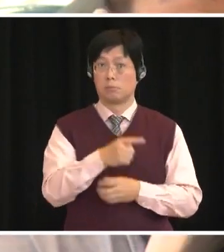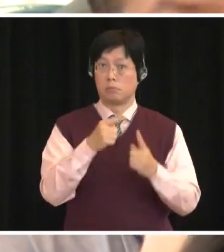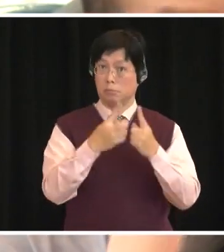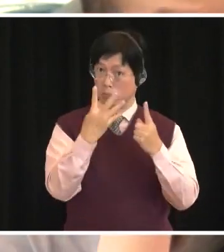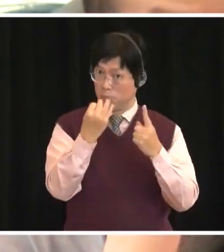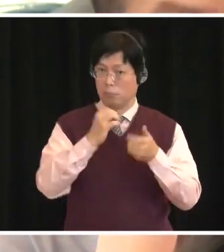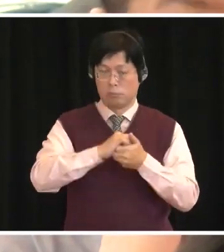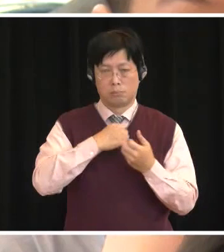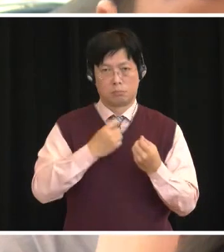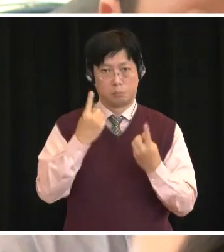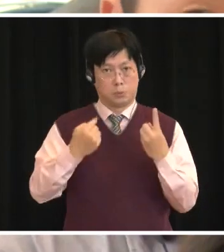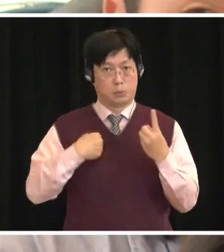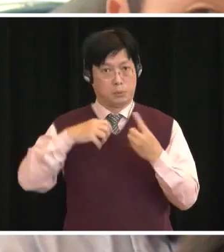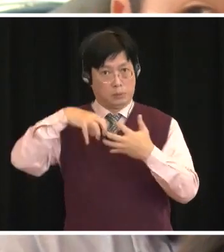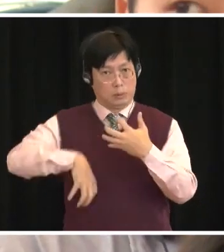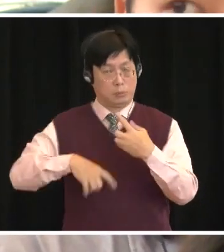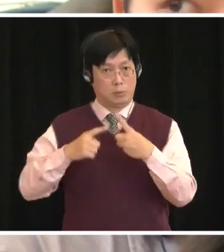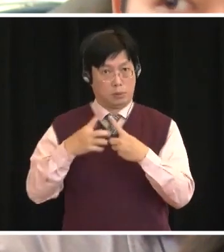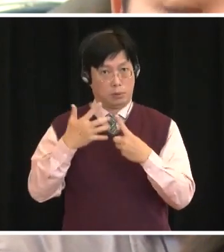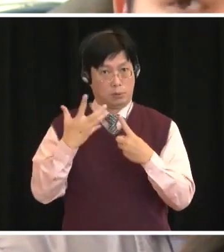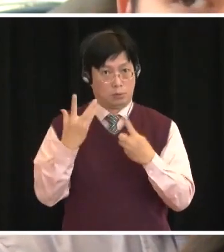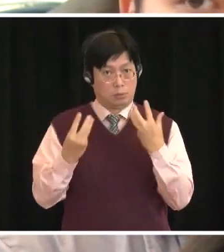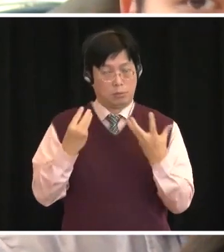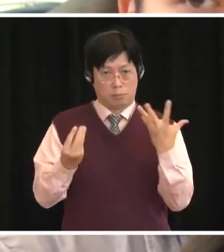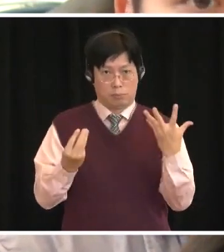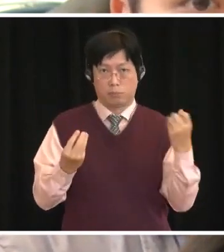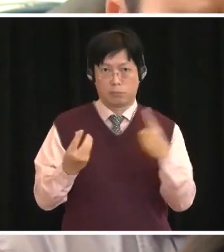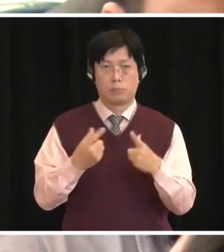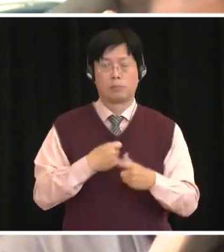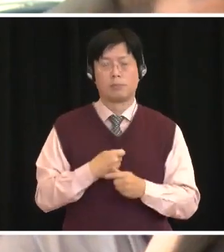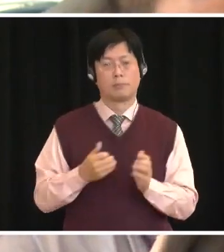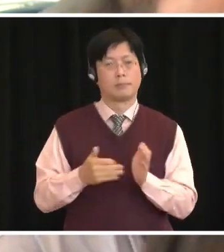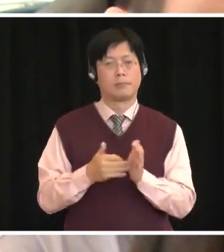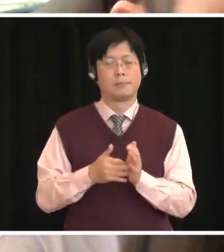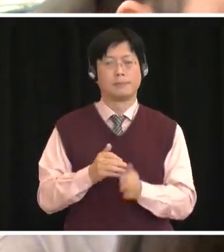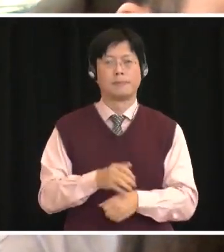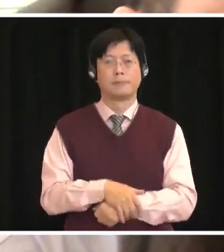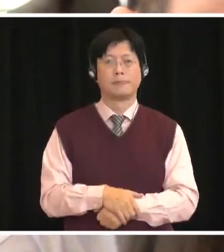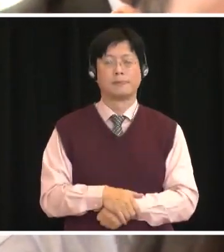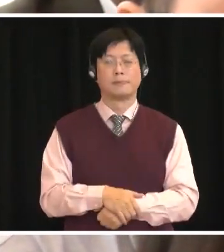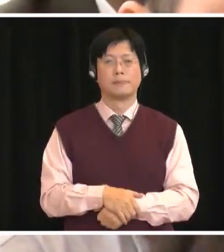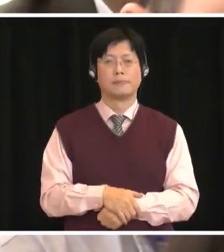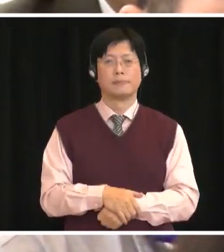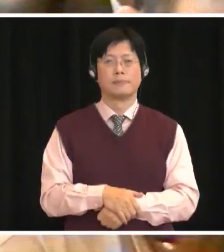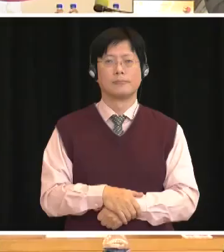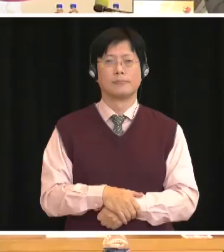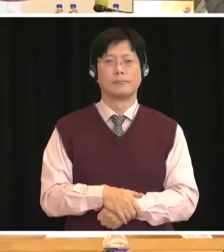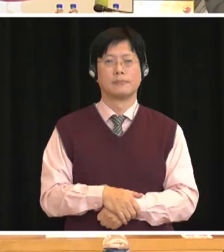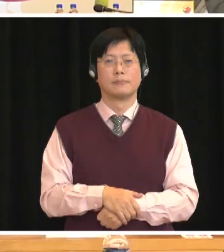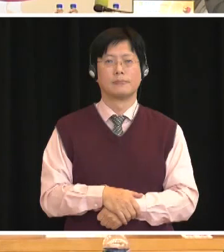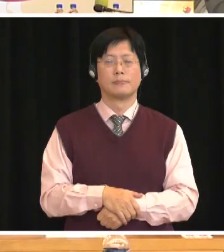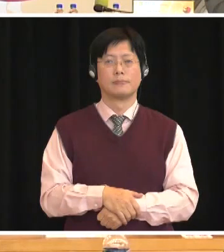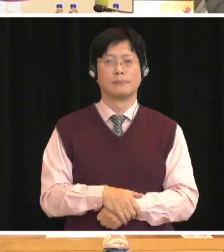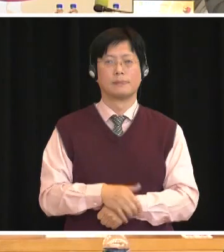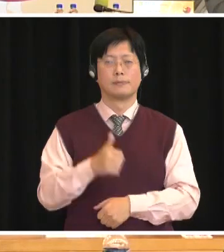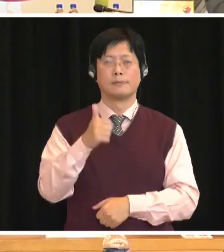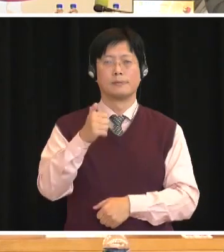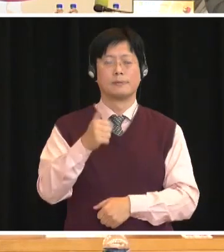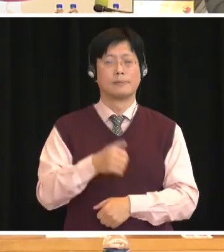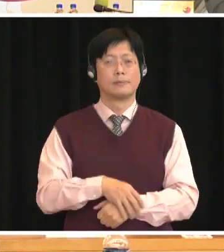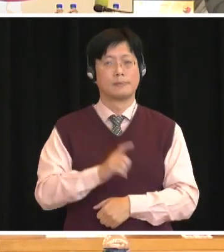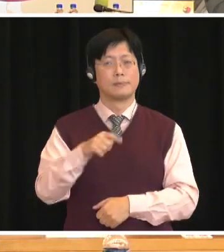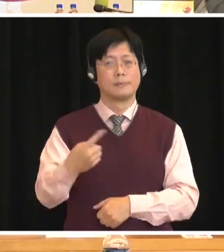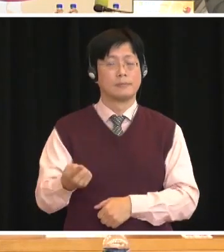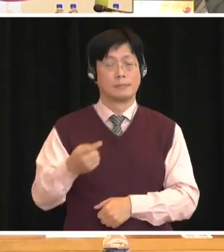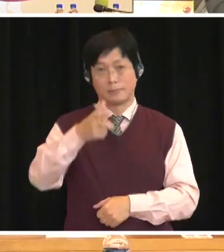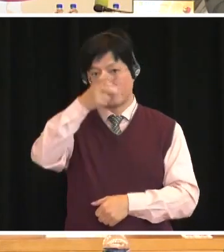where impartial third parties will be invited, and they must outnumber our own staff